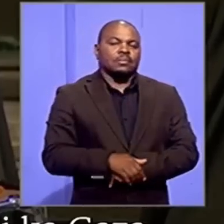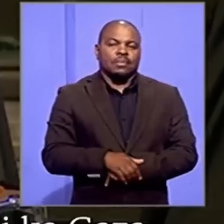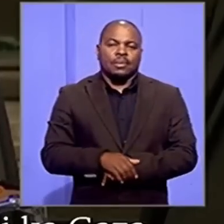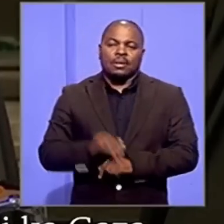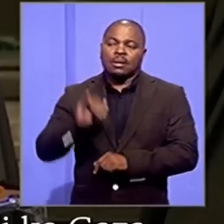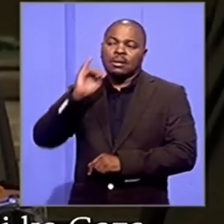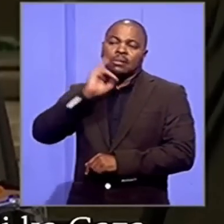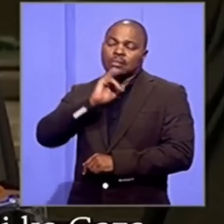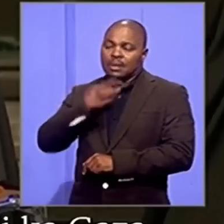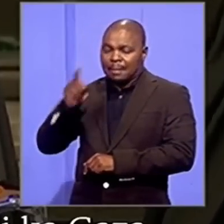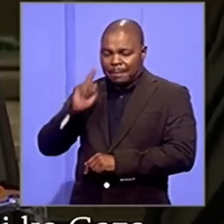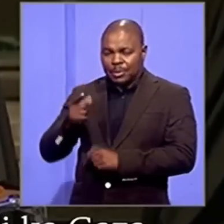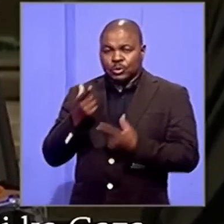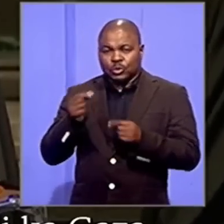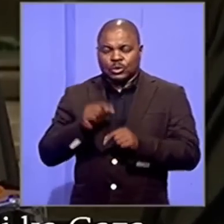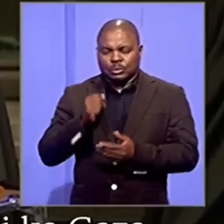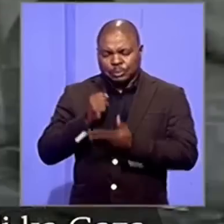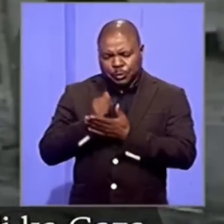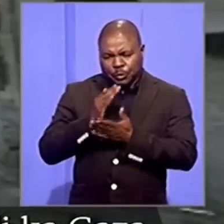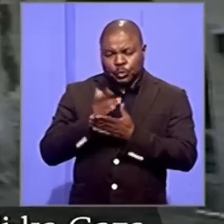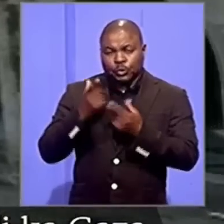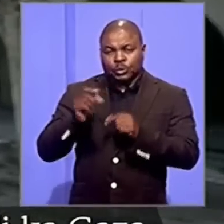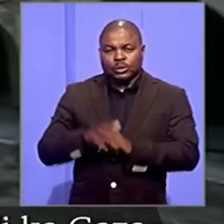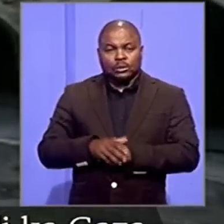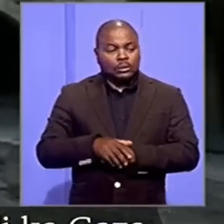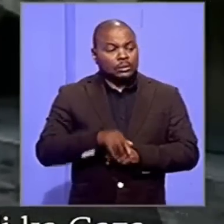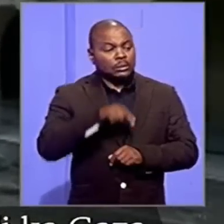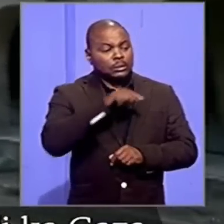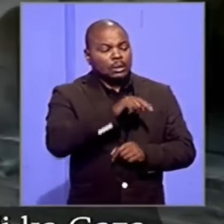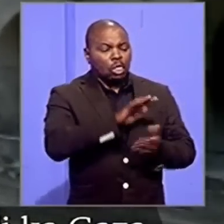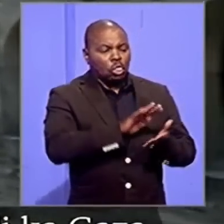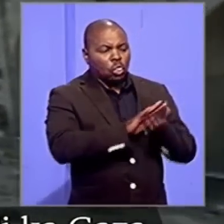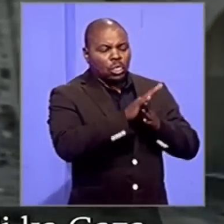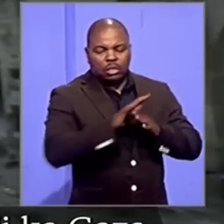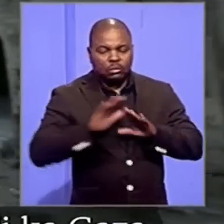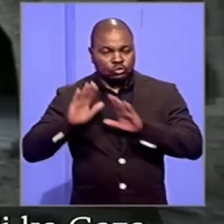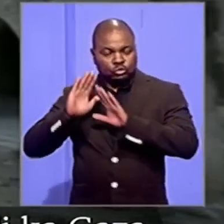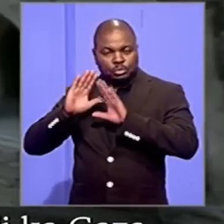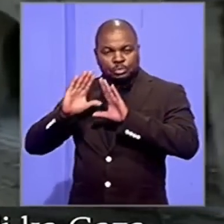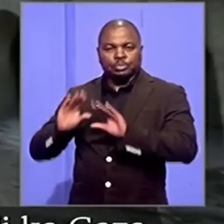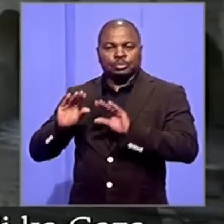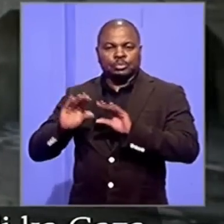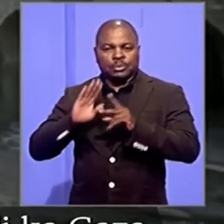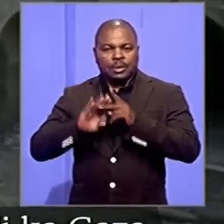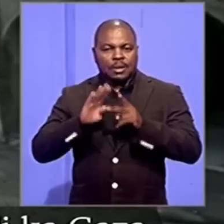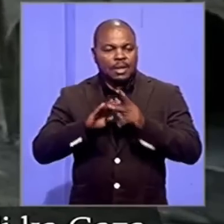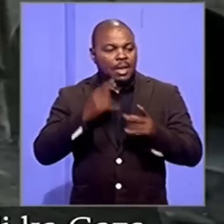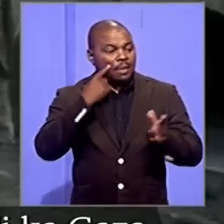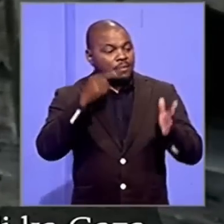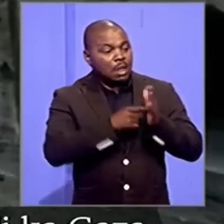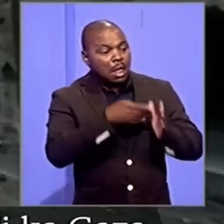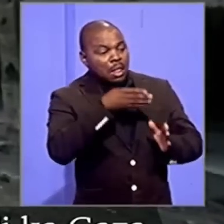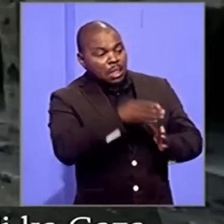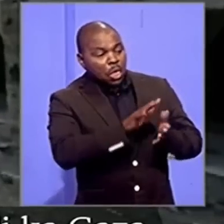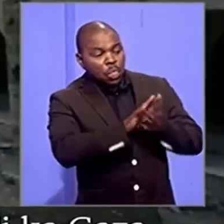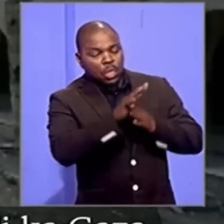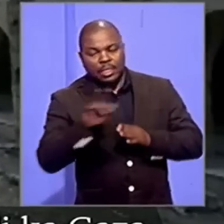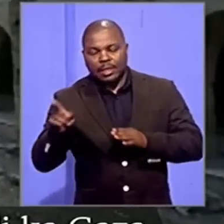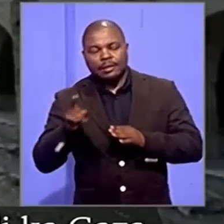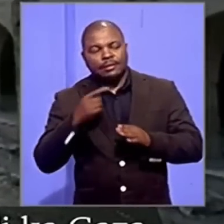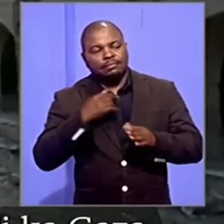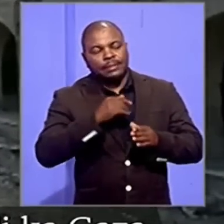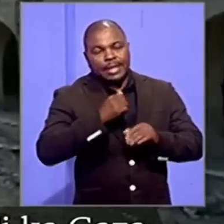Israel must also take effective measures to prevent the destruction and ensure the preservation of evidence related to